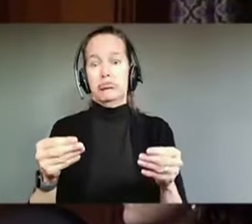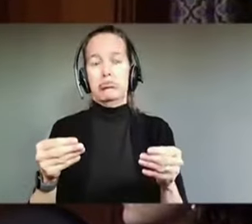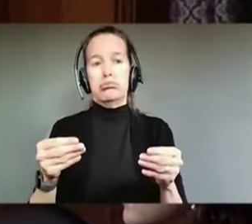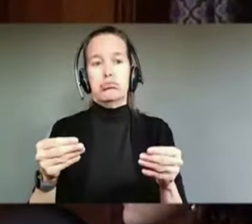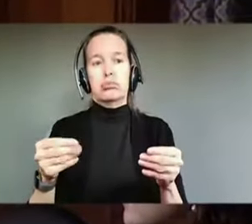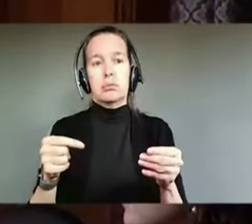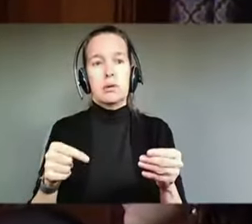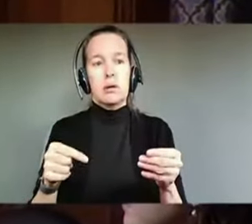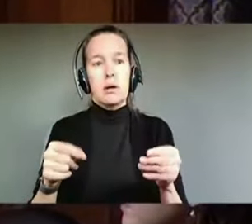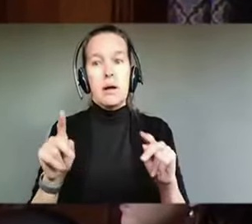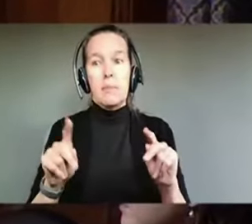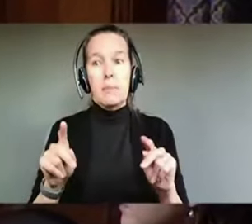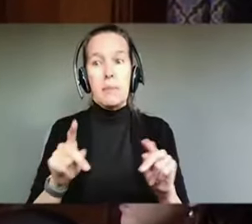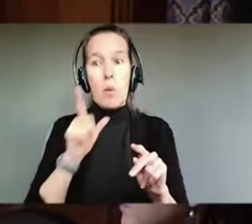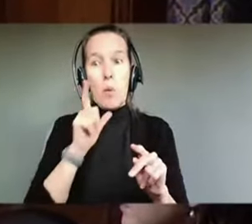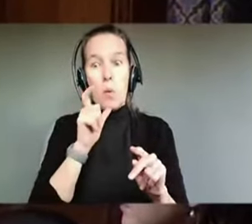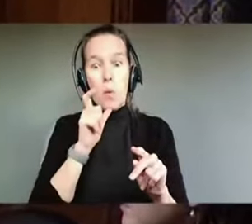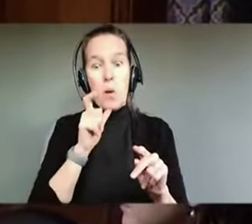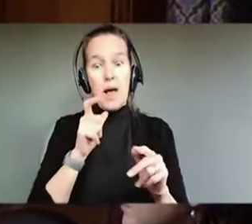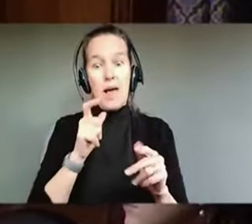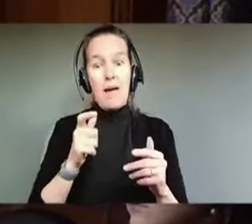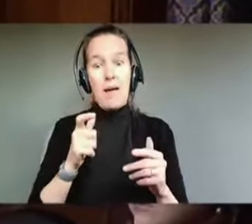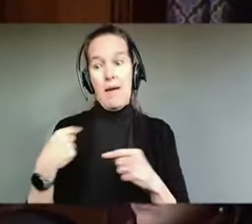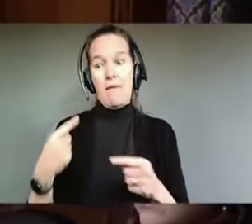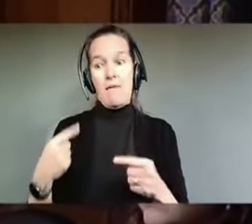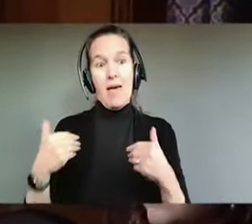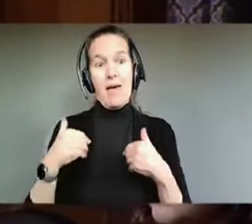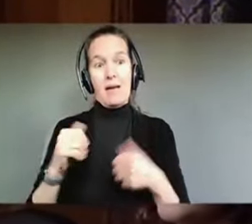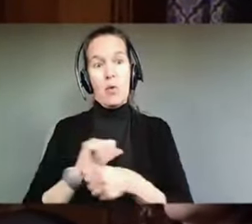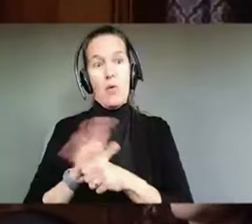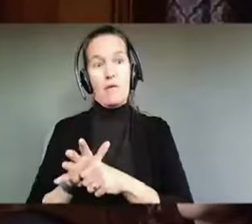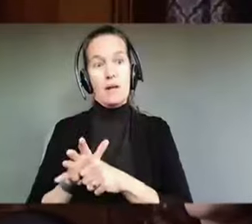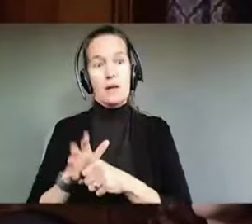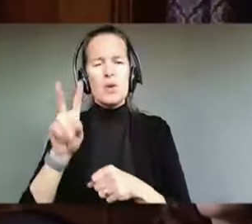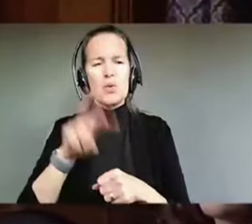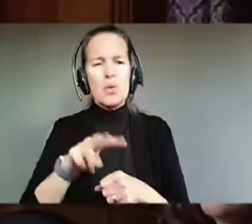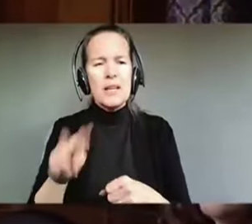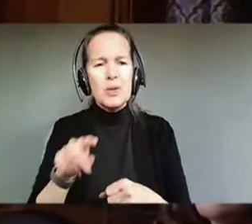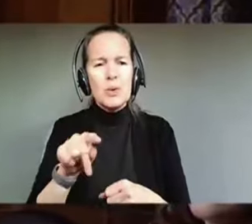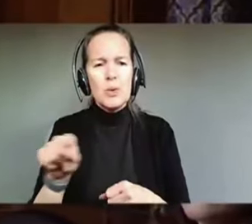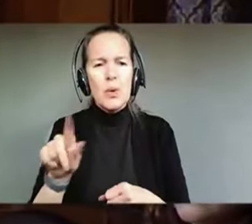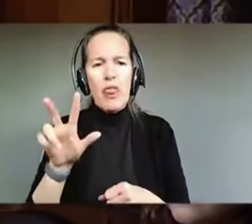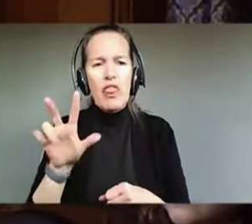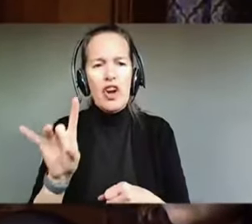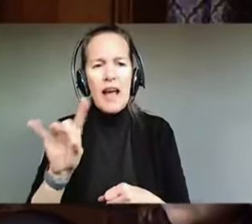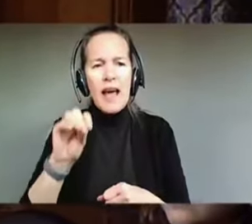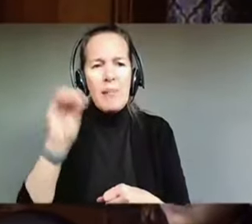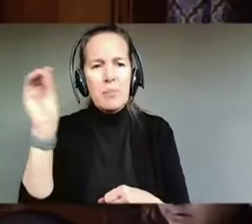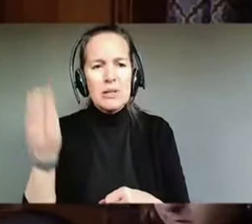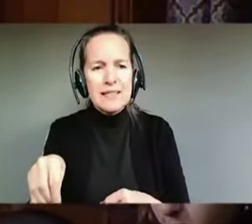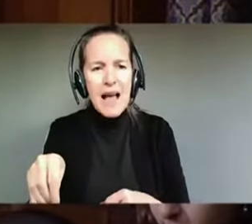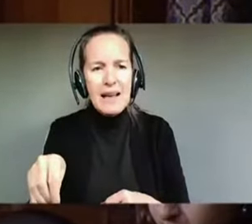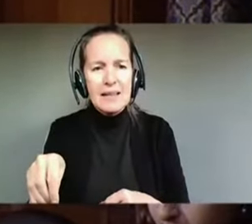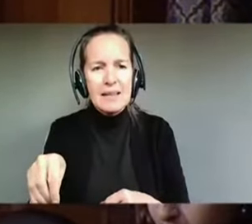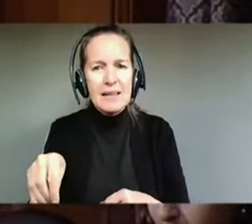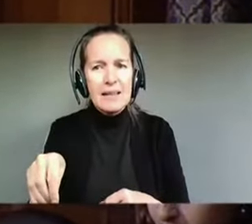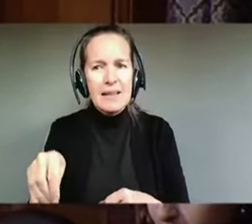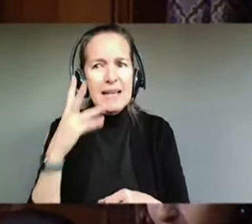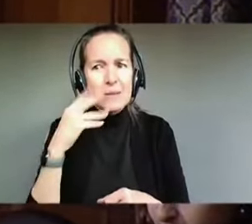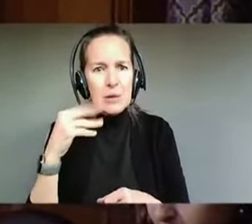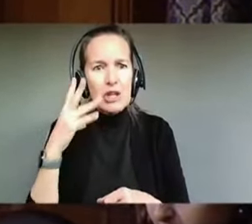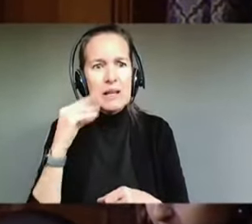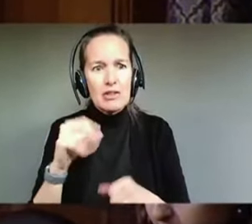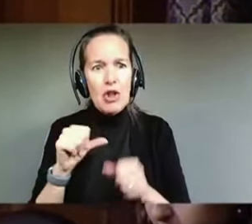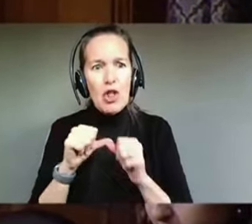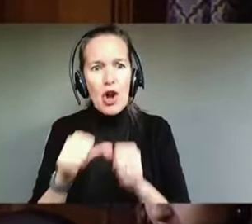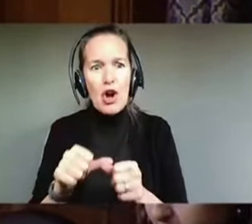who have had COVID, 22% to 38% of them are experiencing long